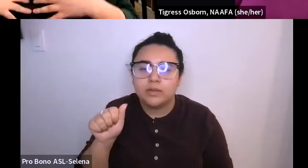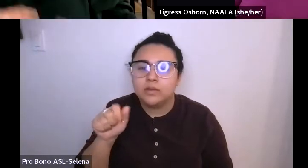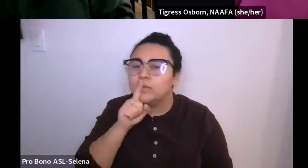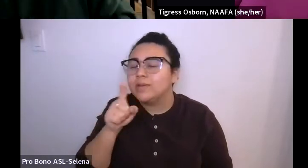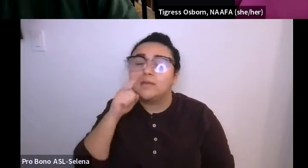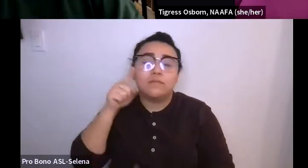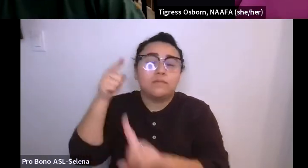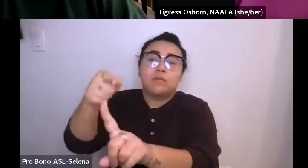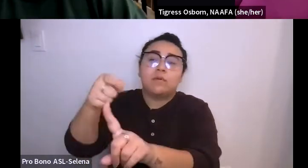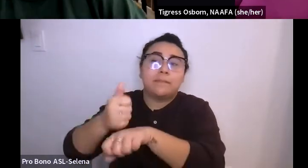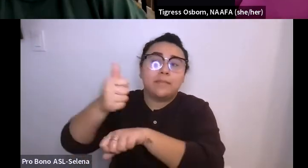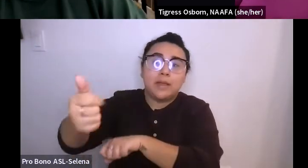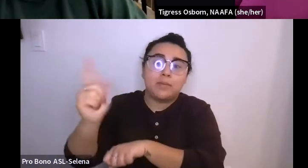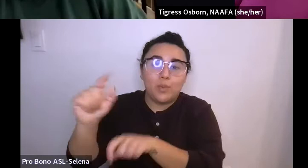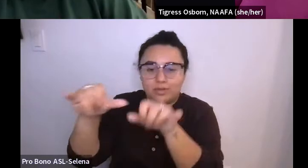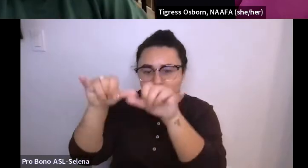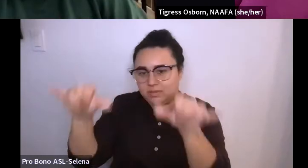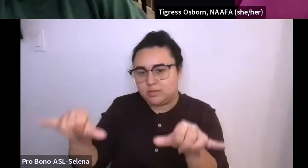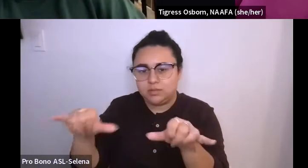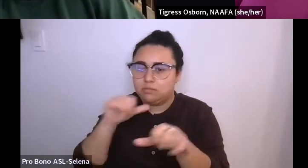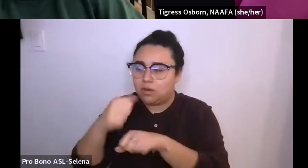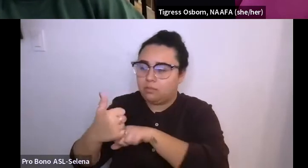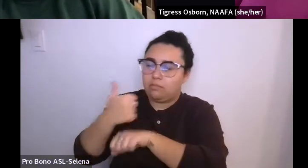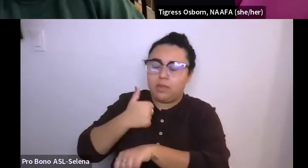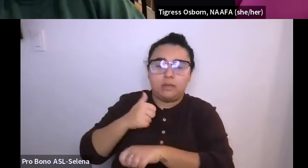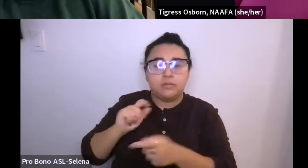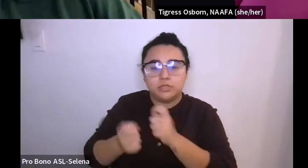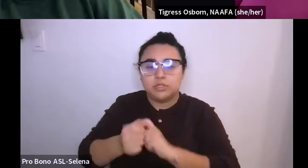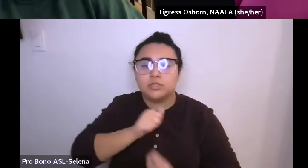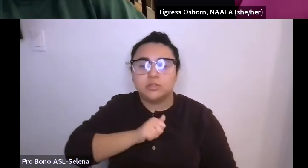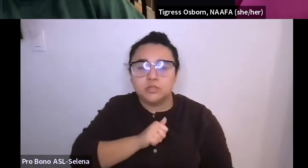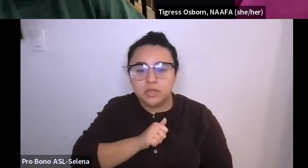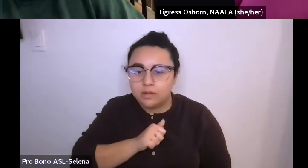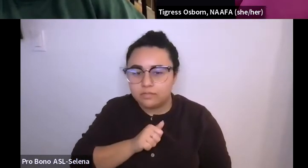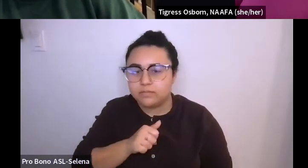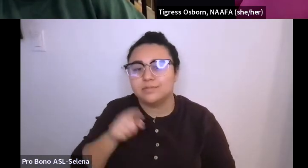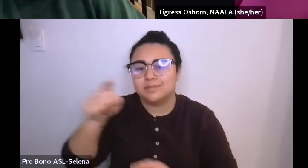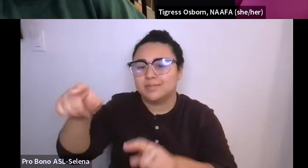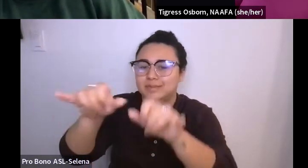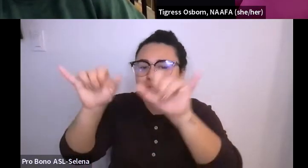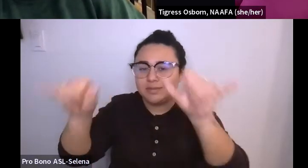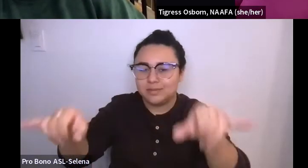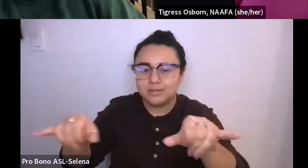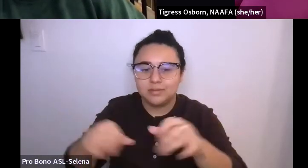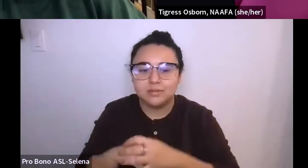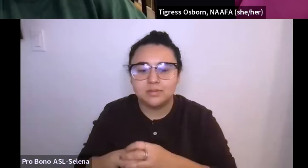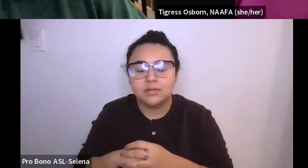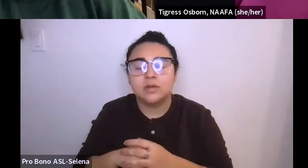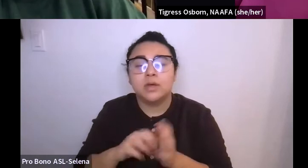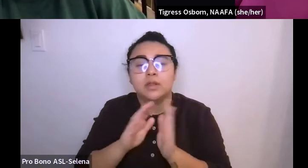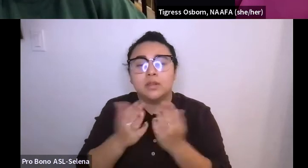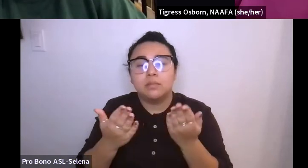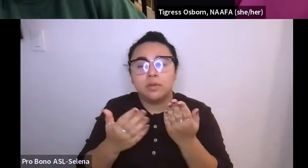ourselves. And that's what I'm trying to, I put it in the back of the book so that people could see